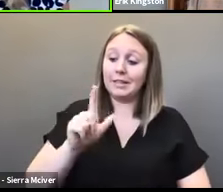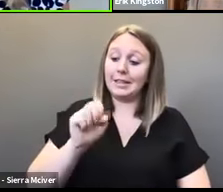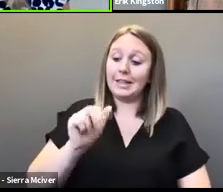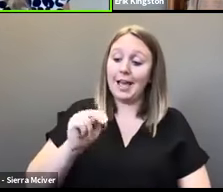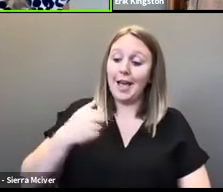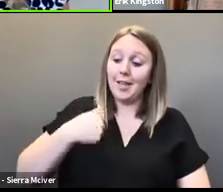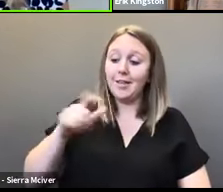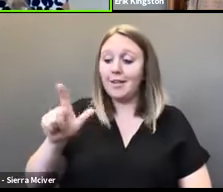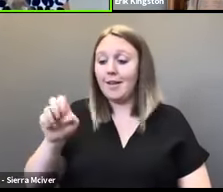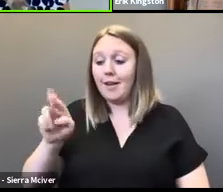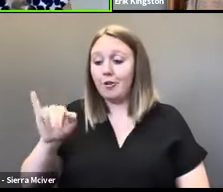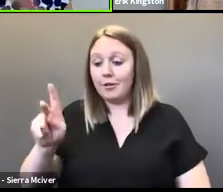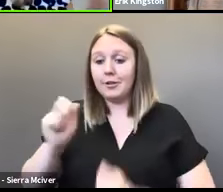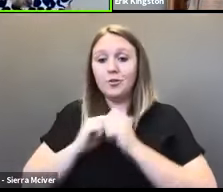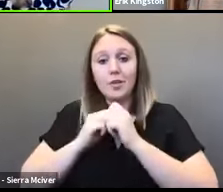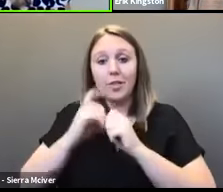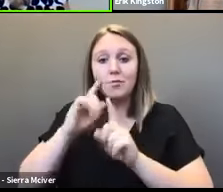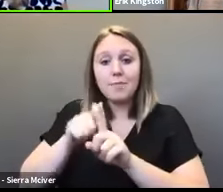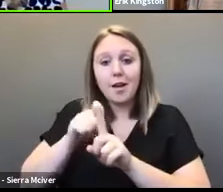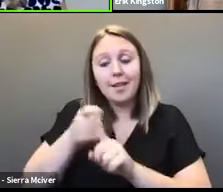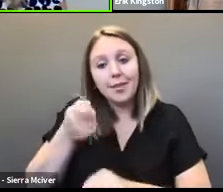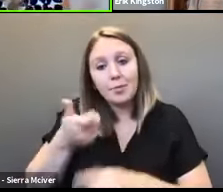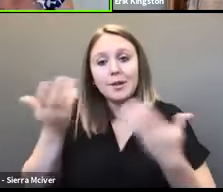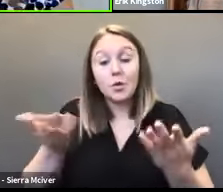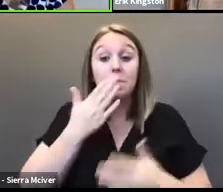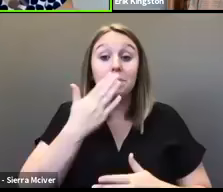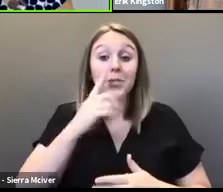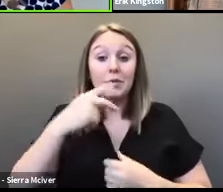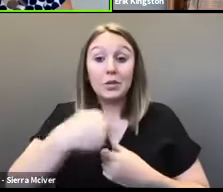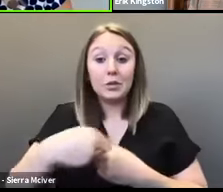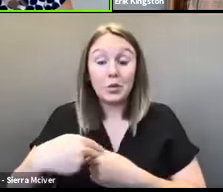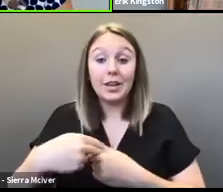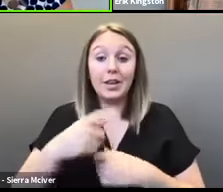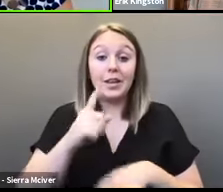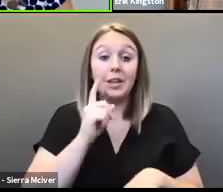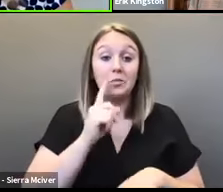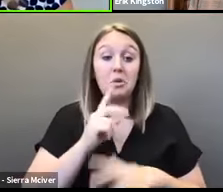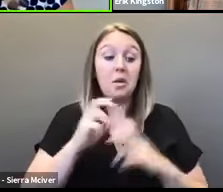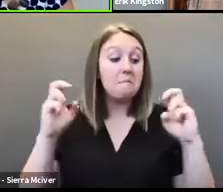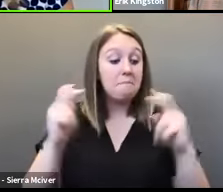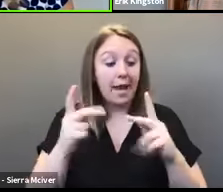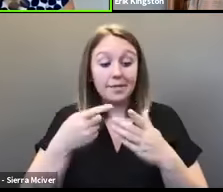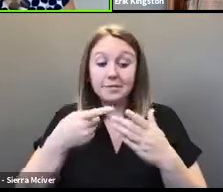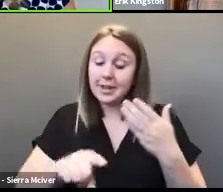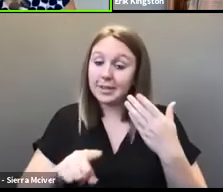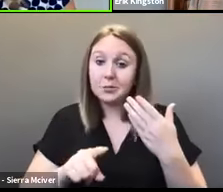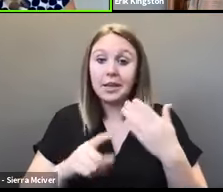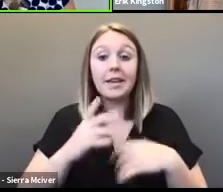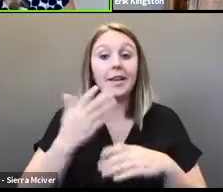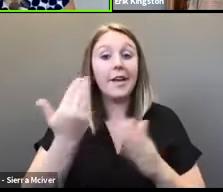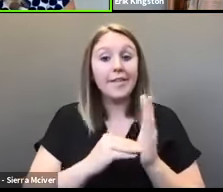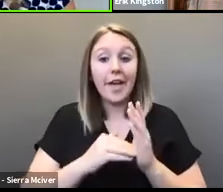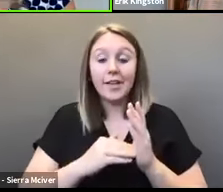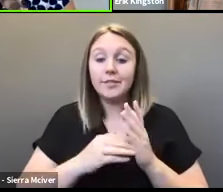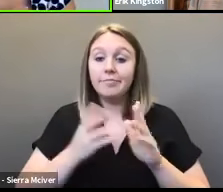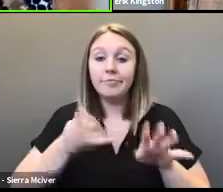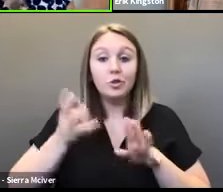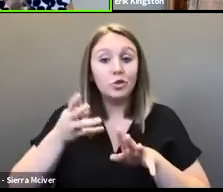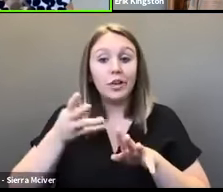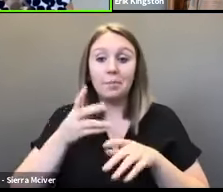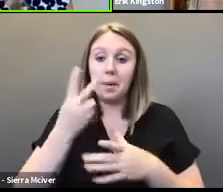for joining us. We will be back next week. We will stream again on both these Facebook pages. So look forward to seeing you